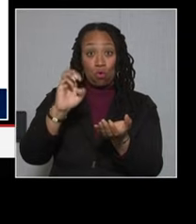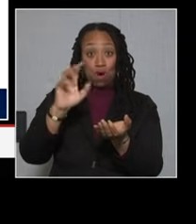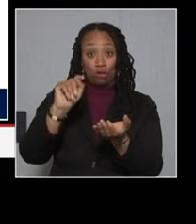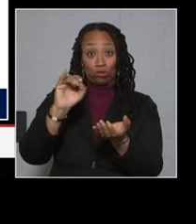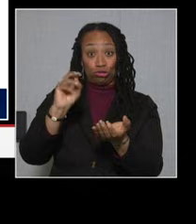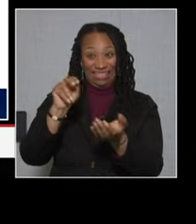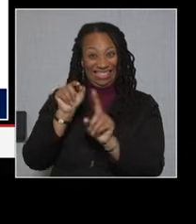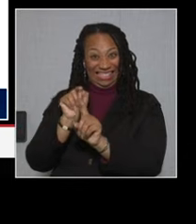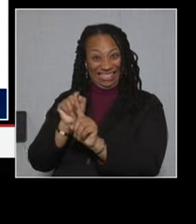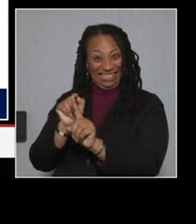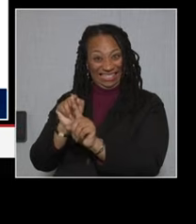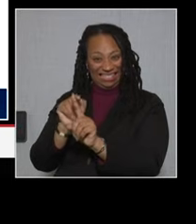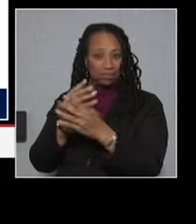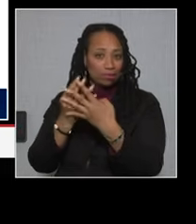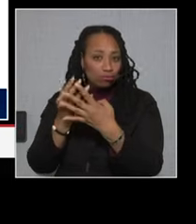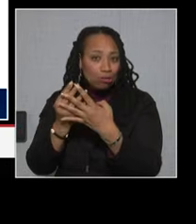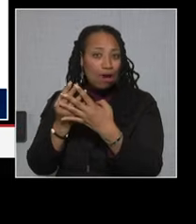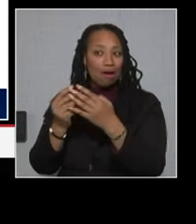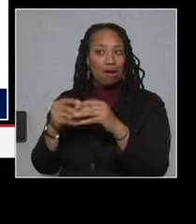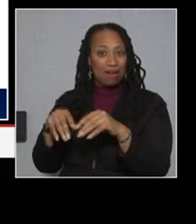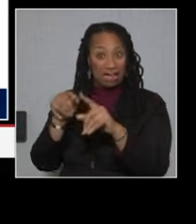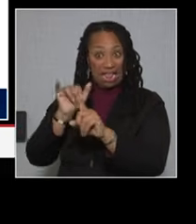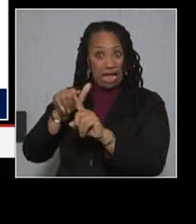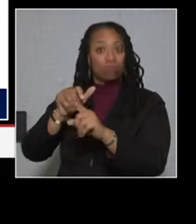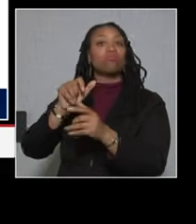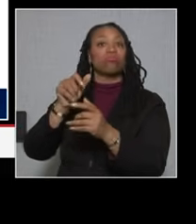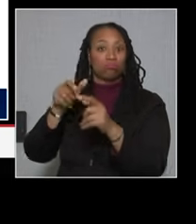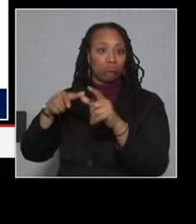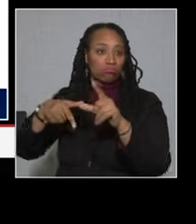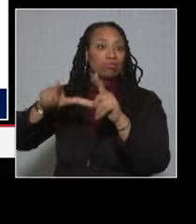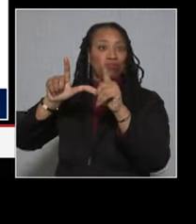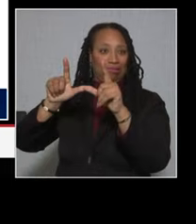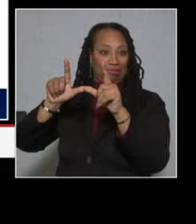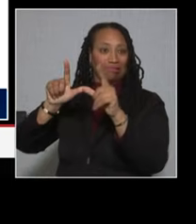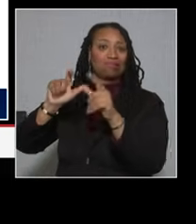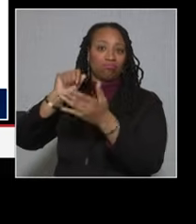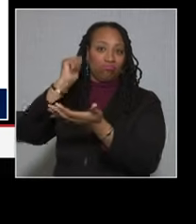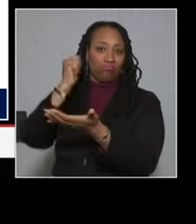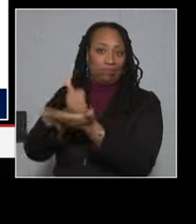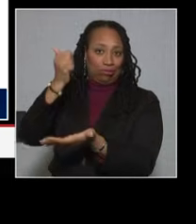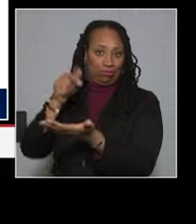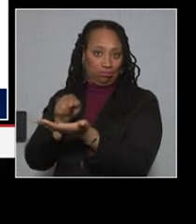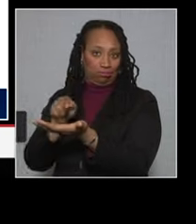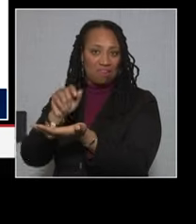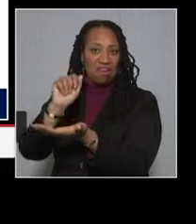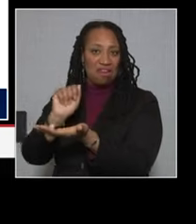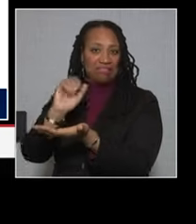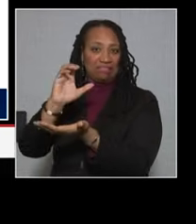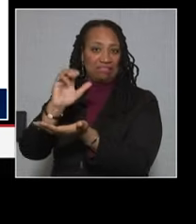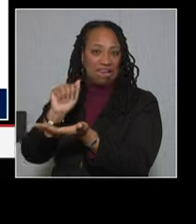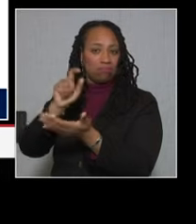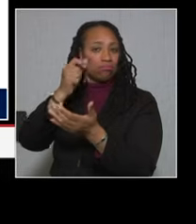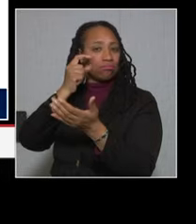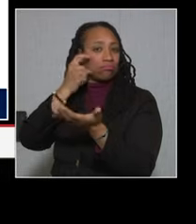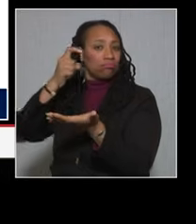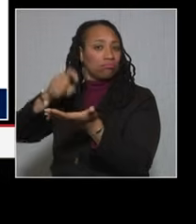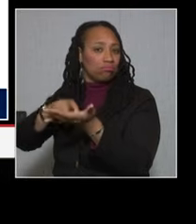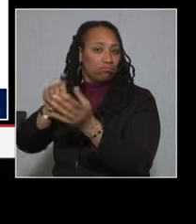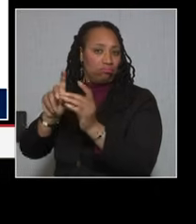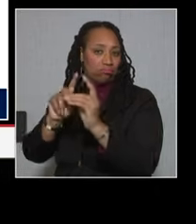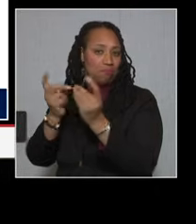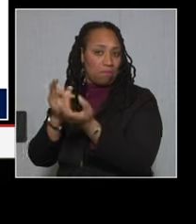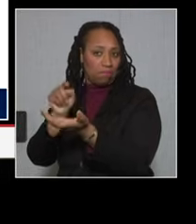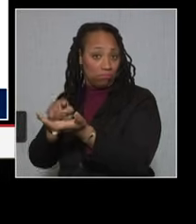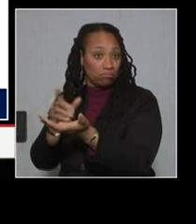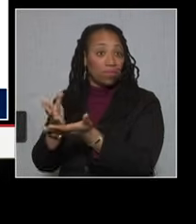jails that are accredited by ACA. Reaccreditations at DFS and OCME. OCME was also